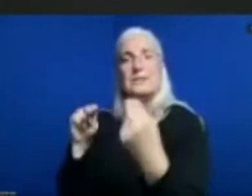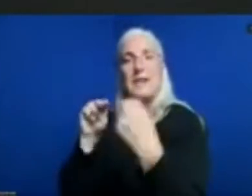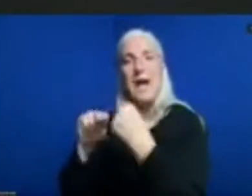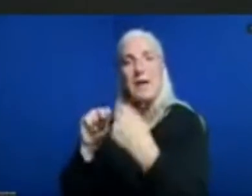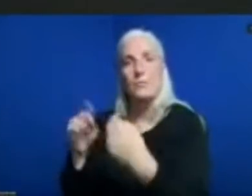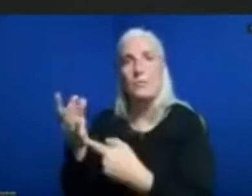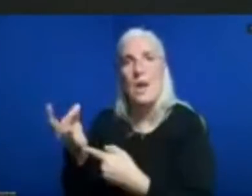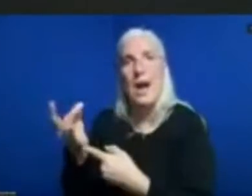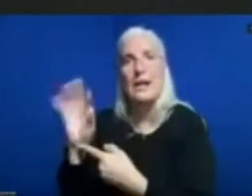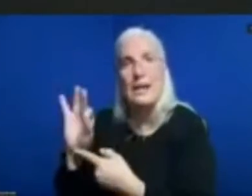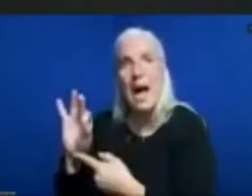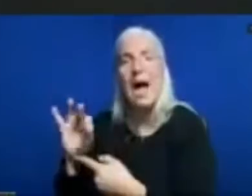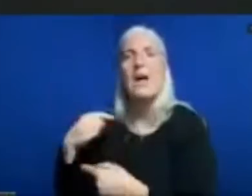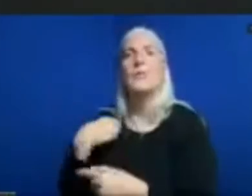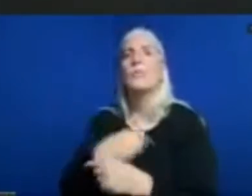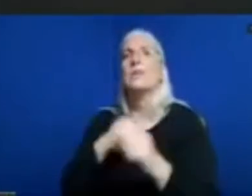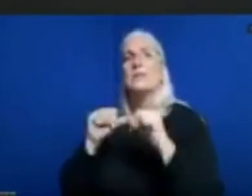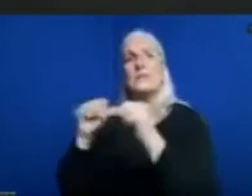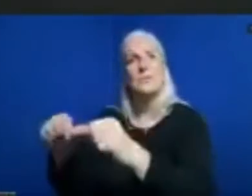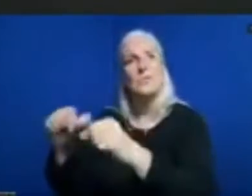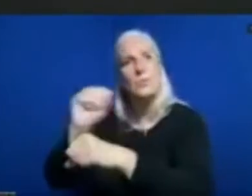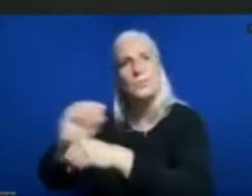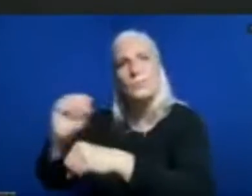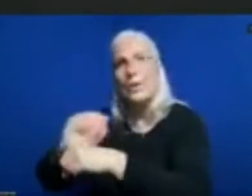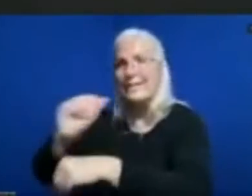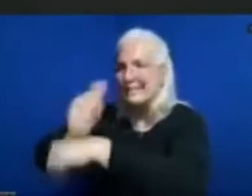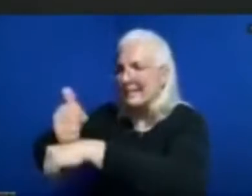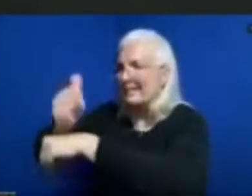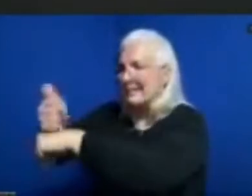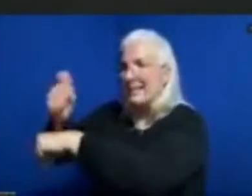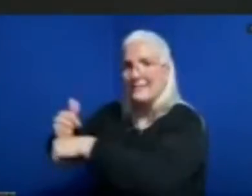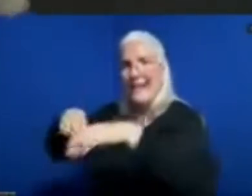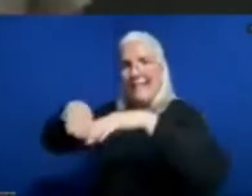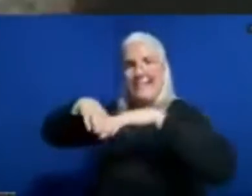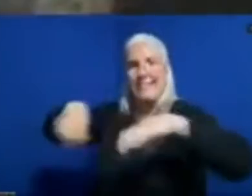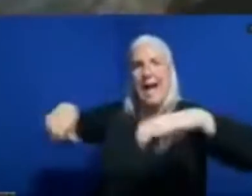help prevent this fire from moving much farther. With that, thank you and good night.